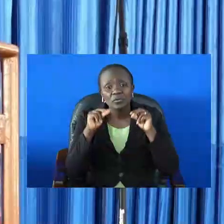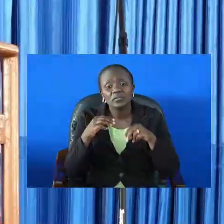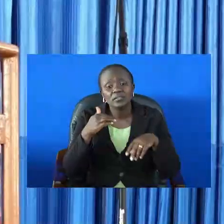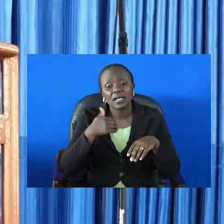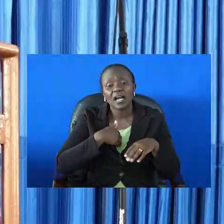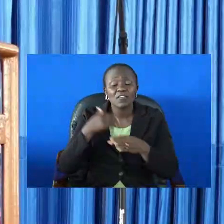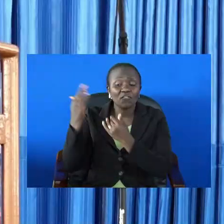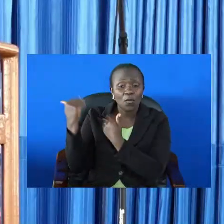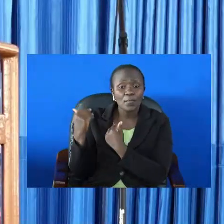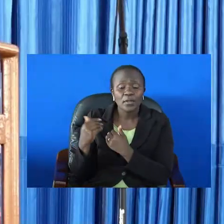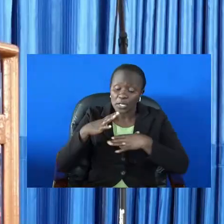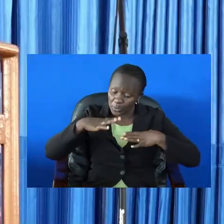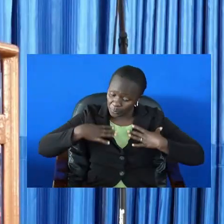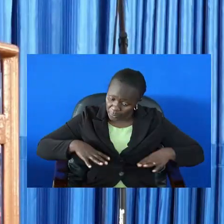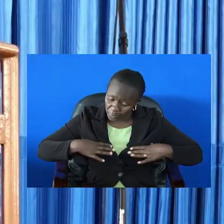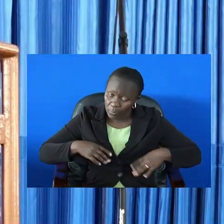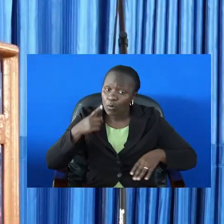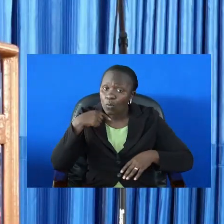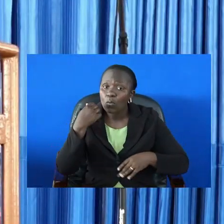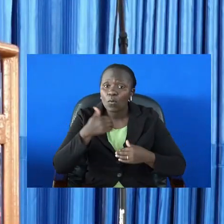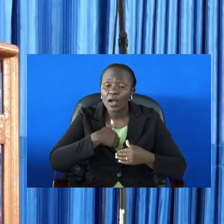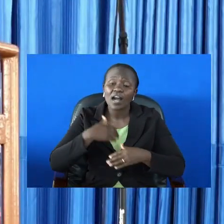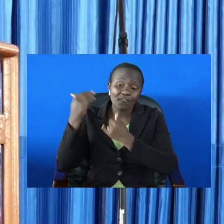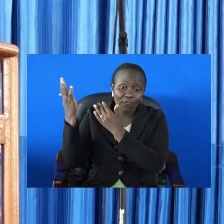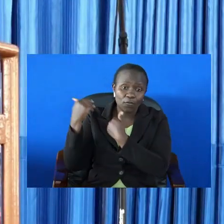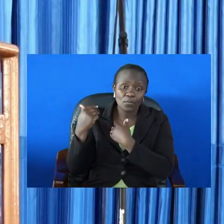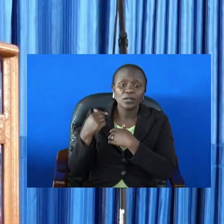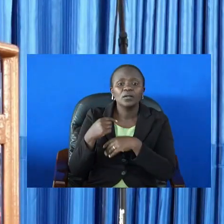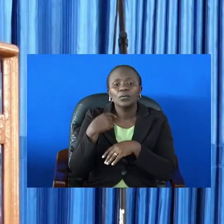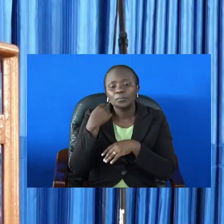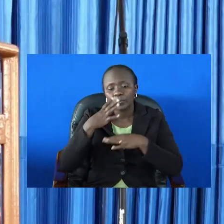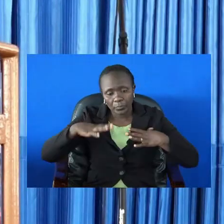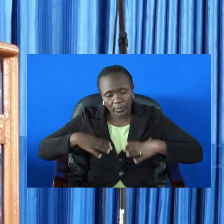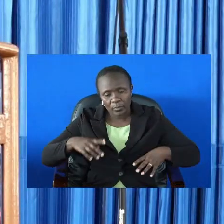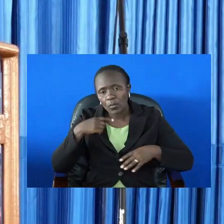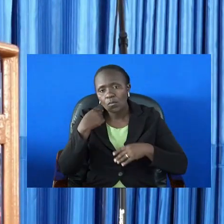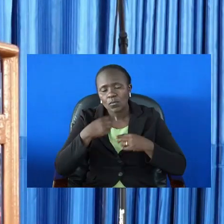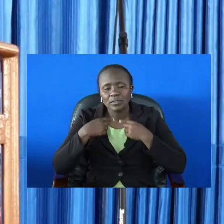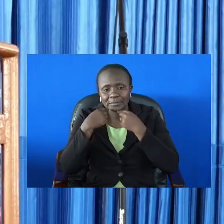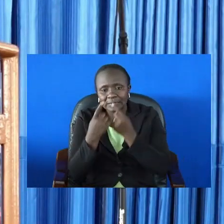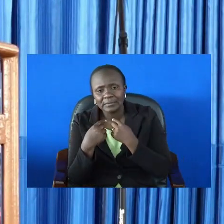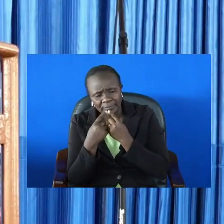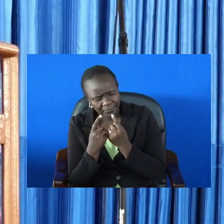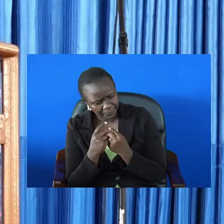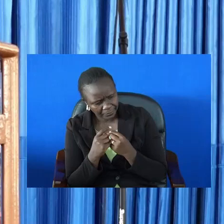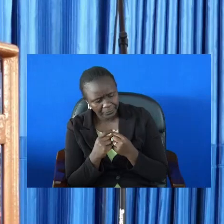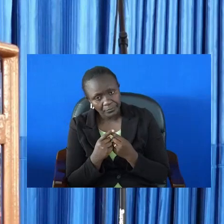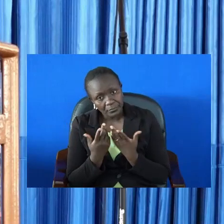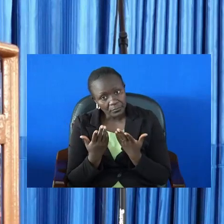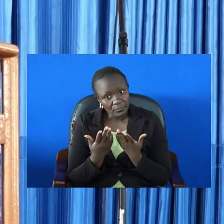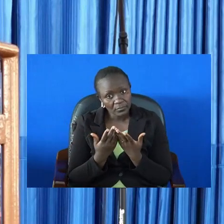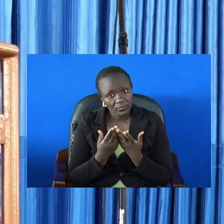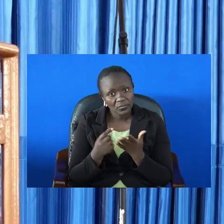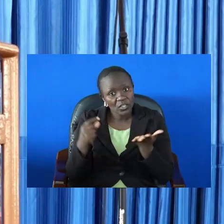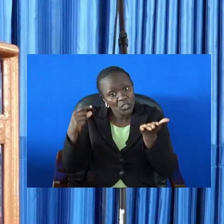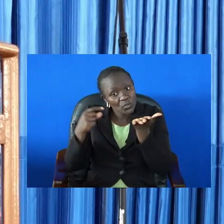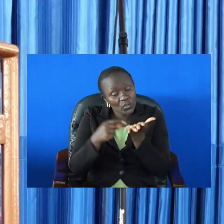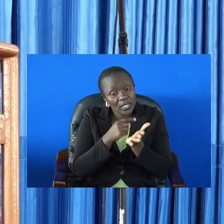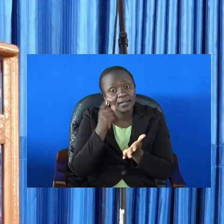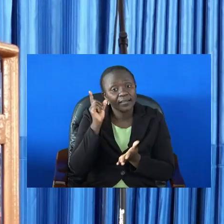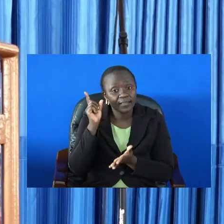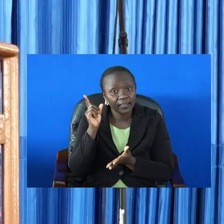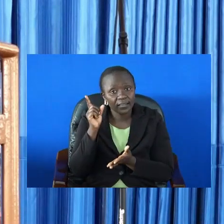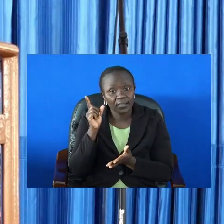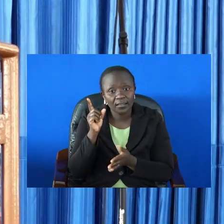The people who have hope of people who have repented. I saw in a clip in Uganda, when those people